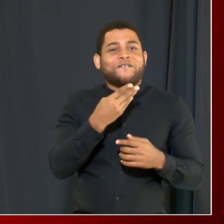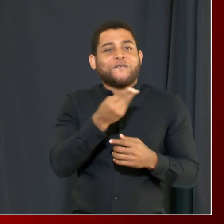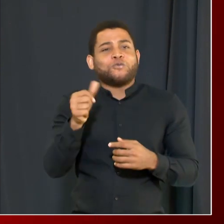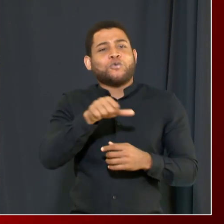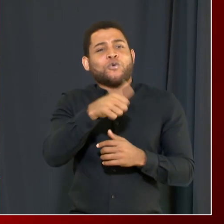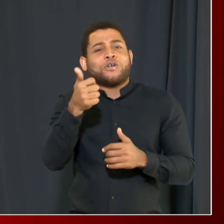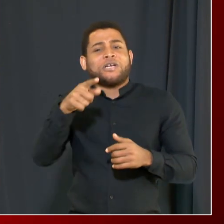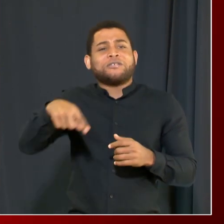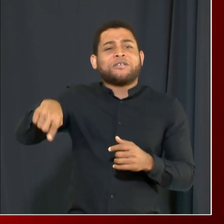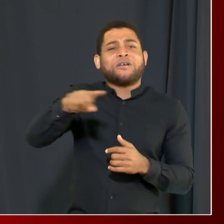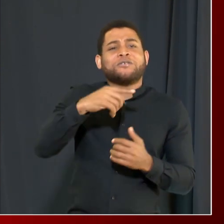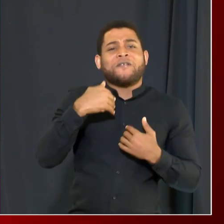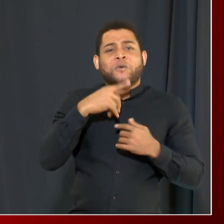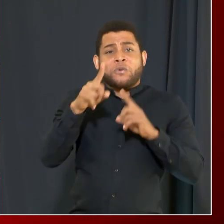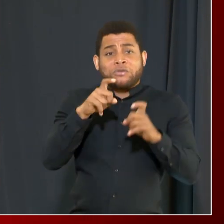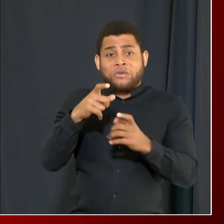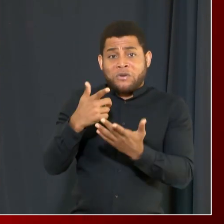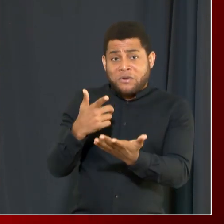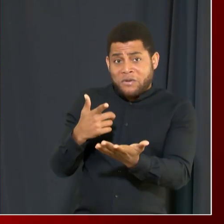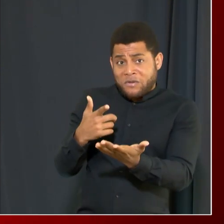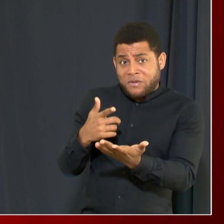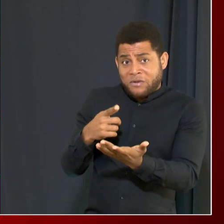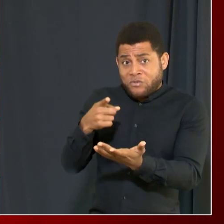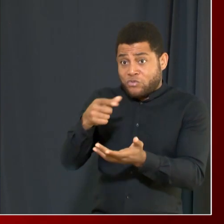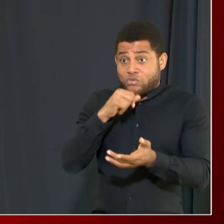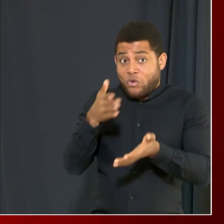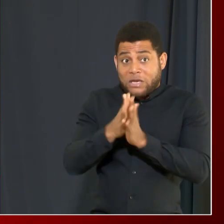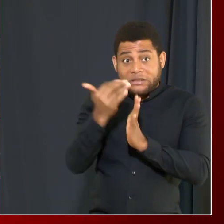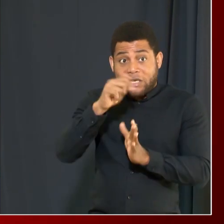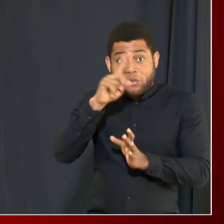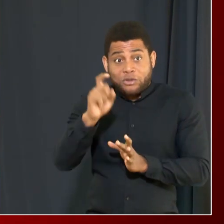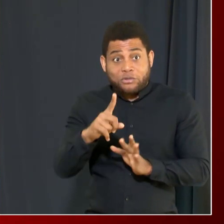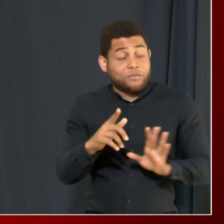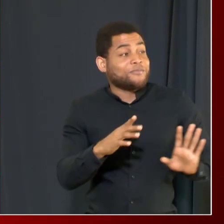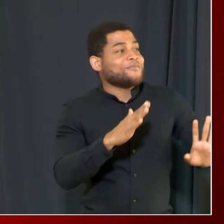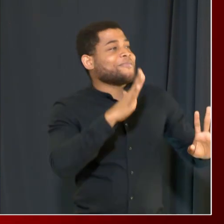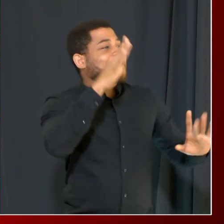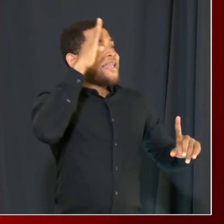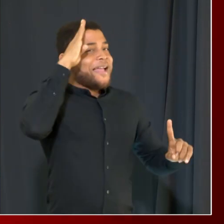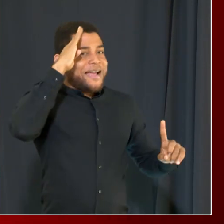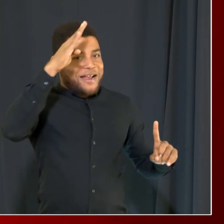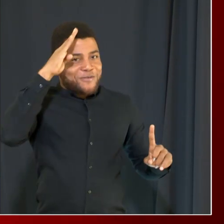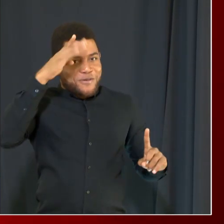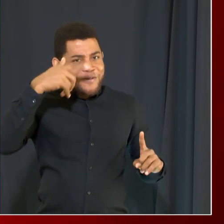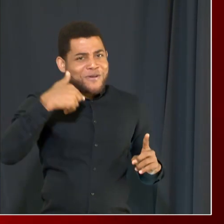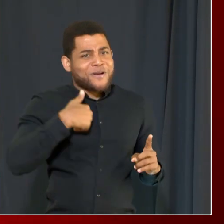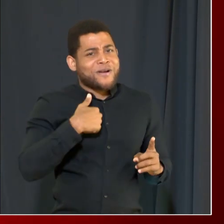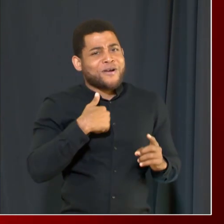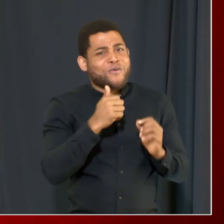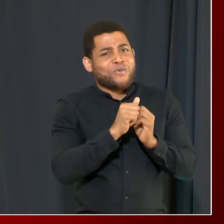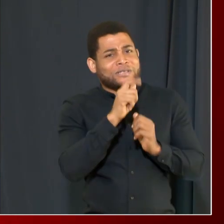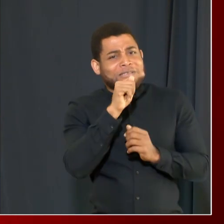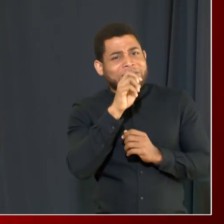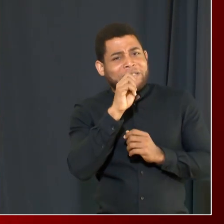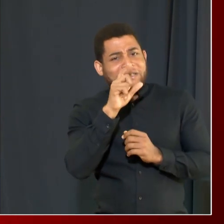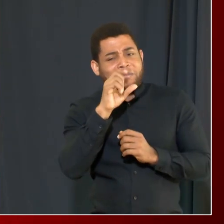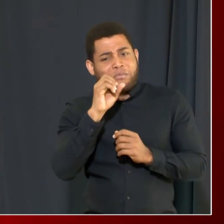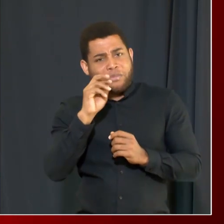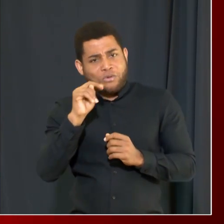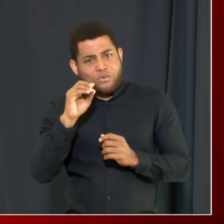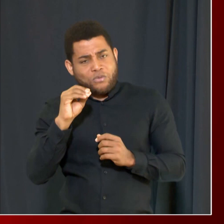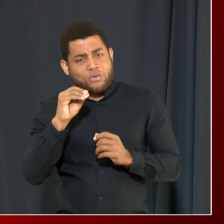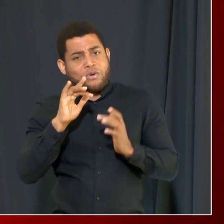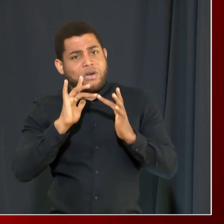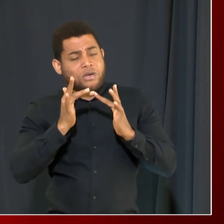You haven't asked any questions. Please introduce yourself. Hi, my name is Cristina Londoño. I'm with Telemundo Network. And I was